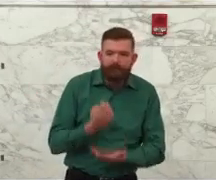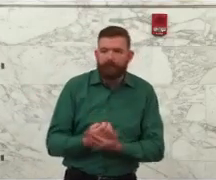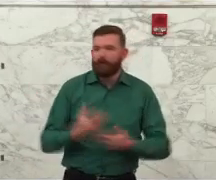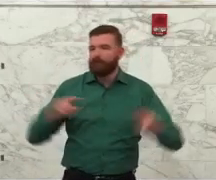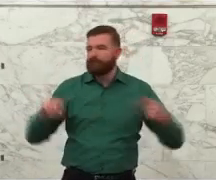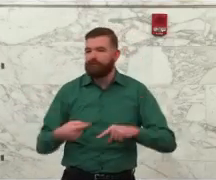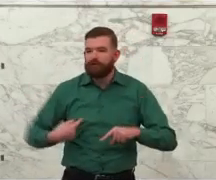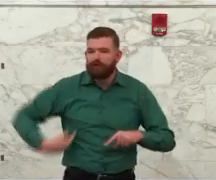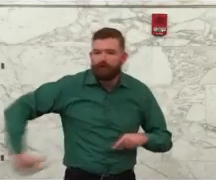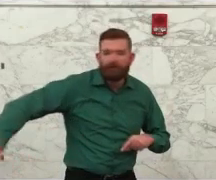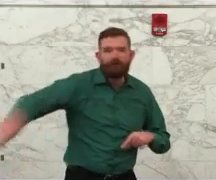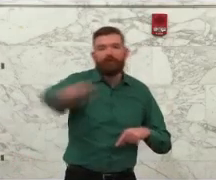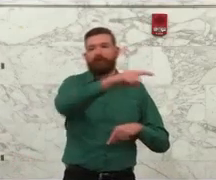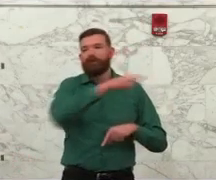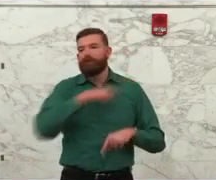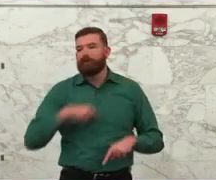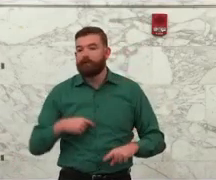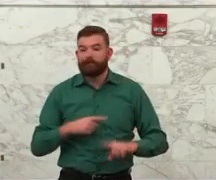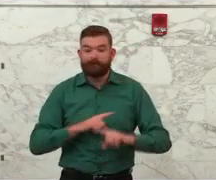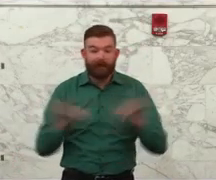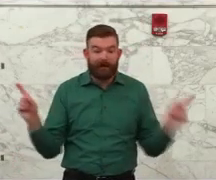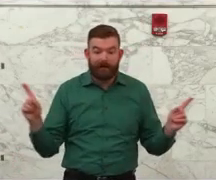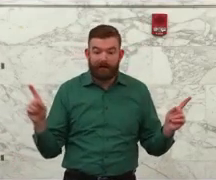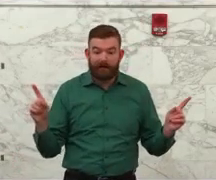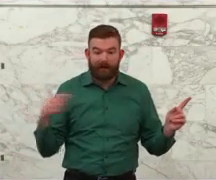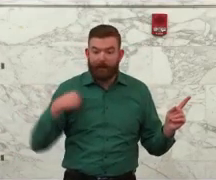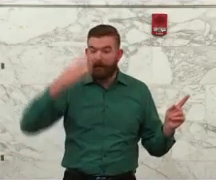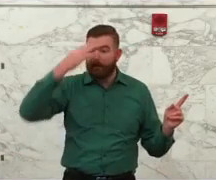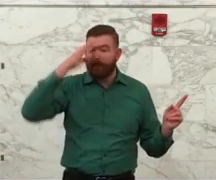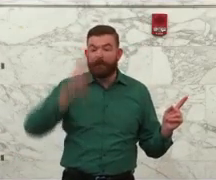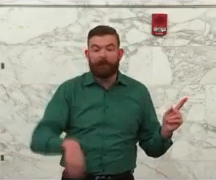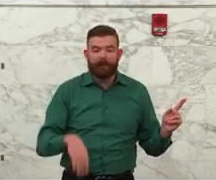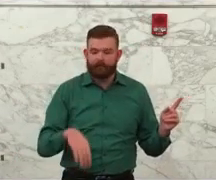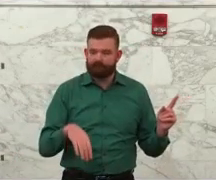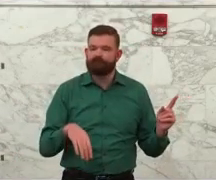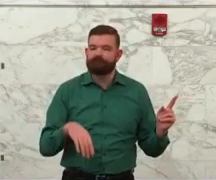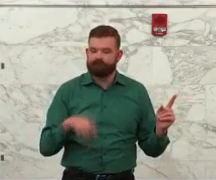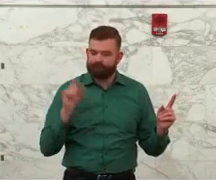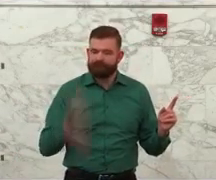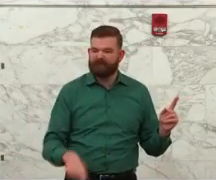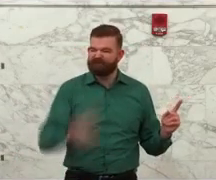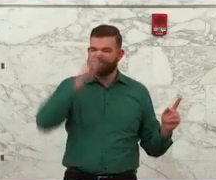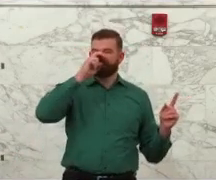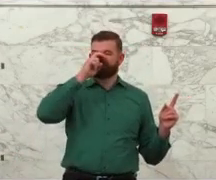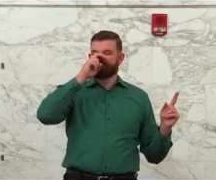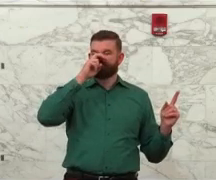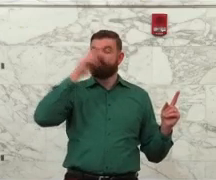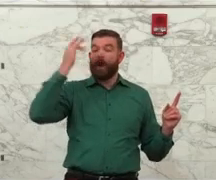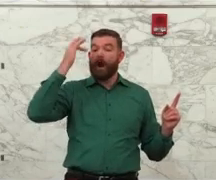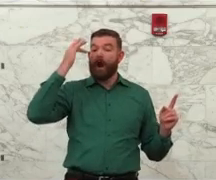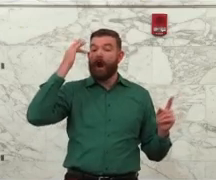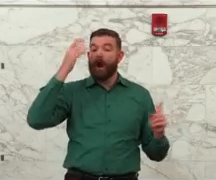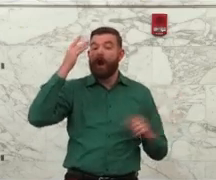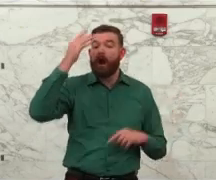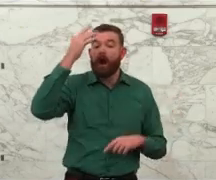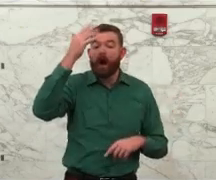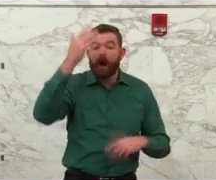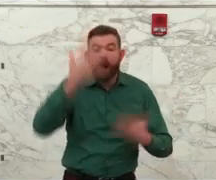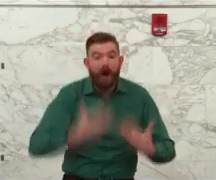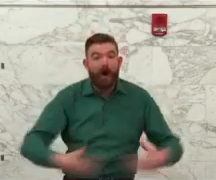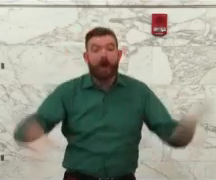of the day, we will get through this. We know that. Unequivocally, we will get through this. We'll get through this together.